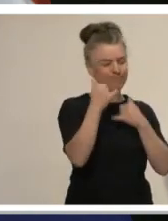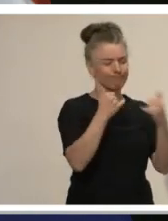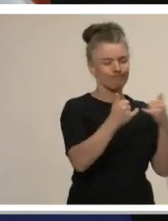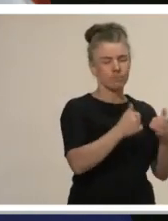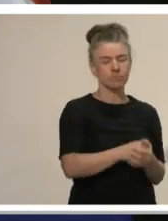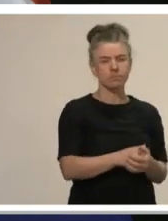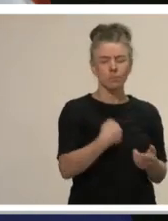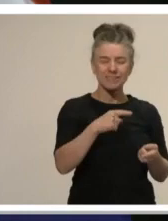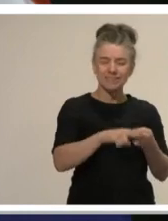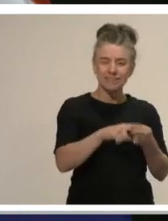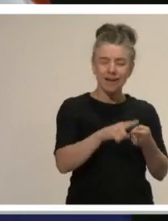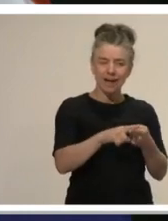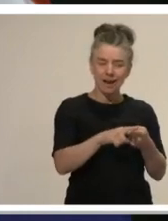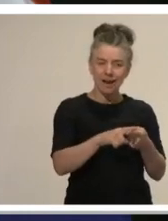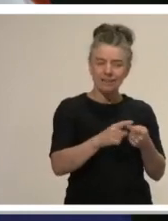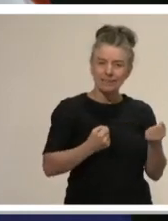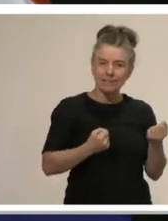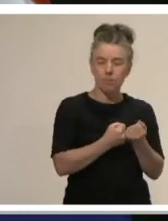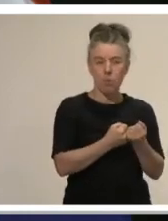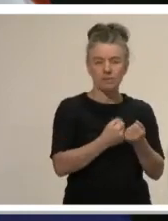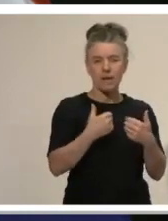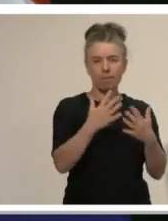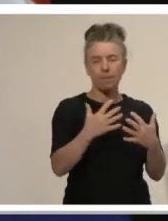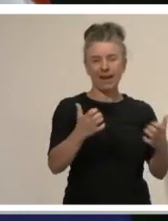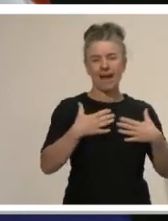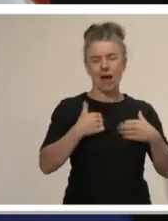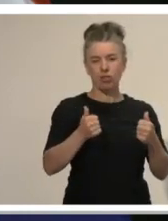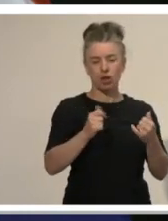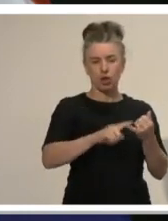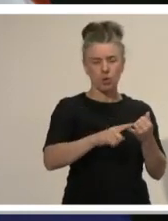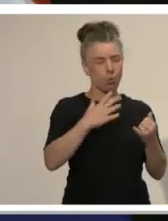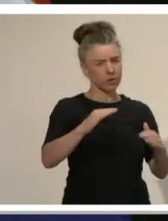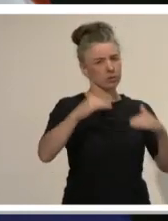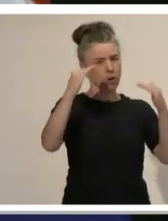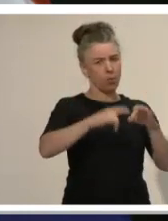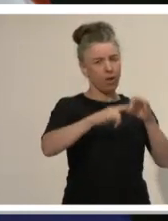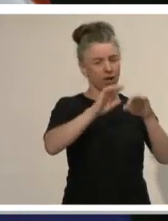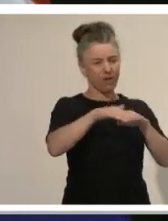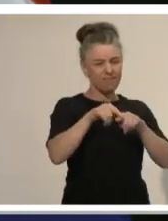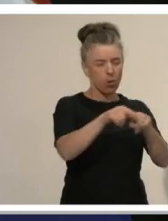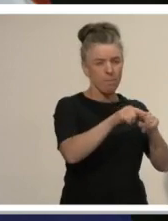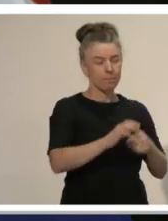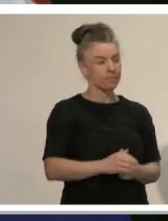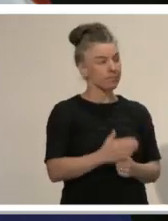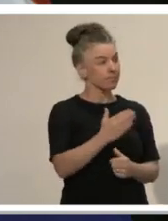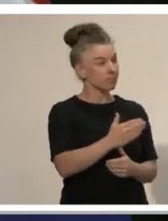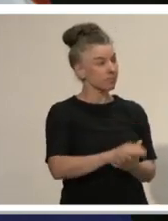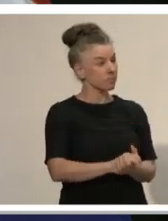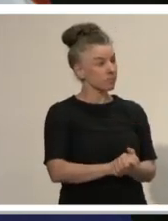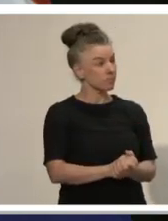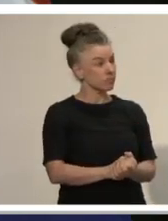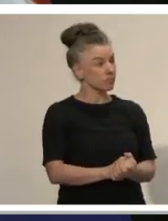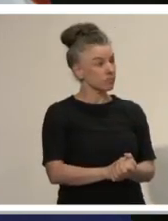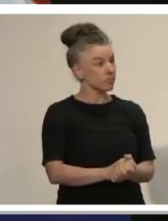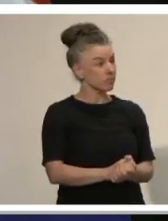our public health units to make sure that we get that gold standard we want. Ben, you had a question about... Is the principle behind Radio New Zealand getting funding there, just the